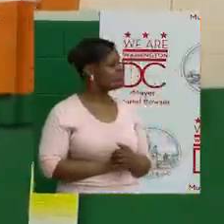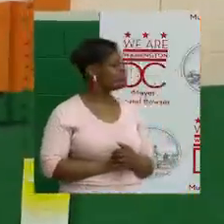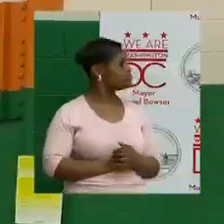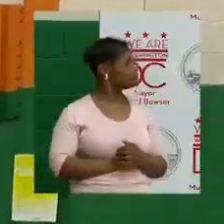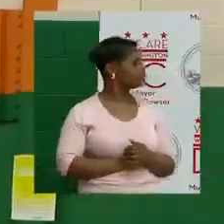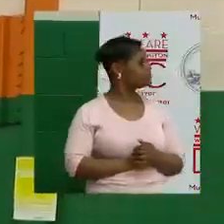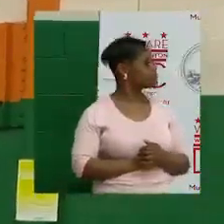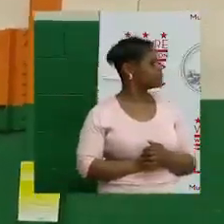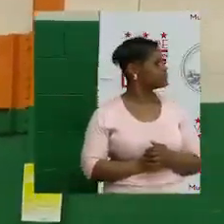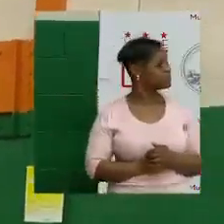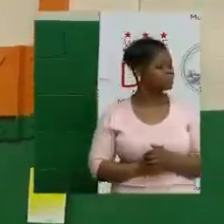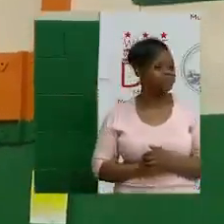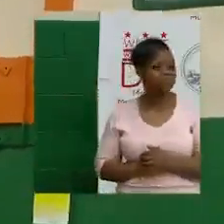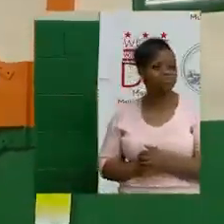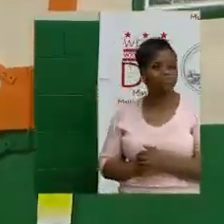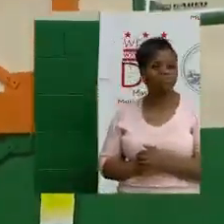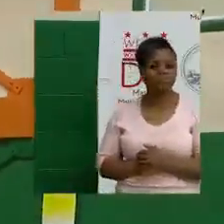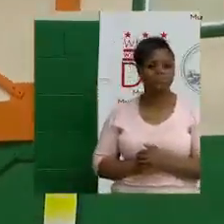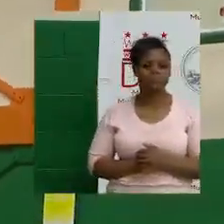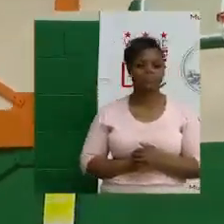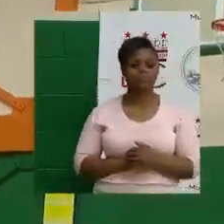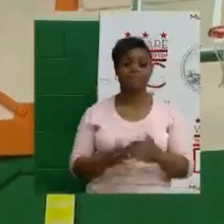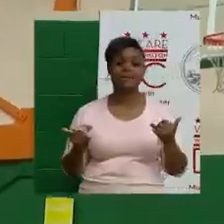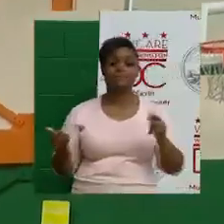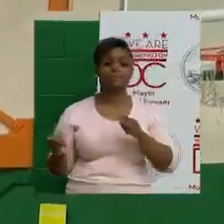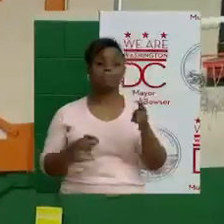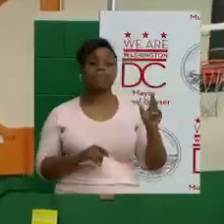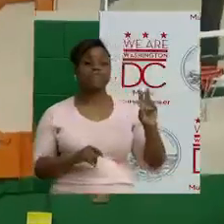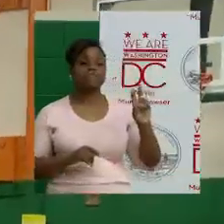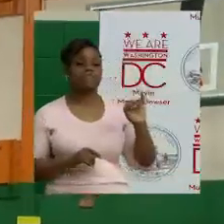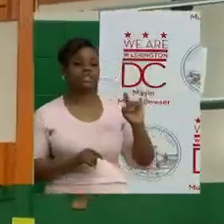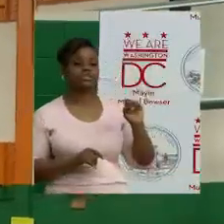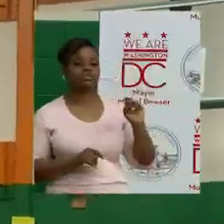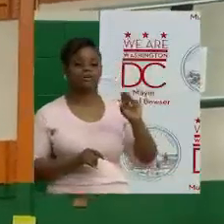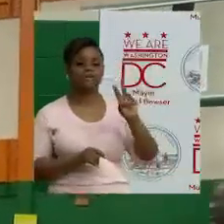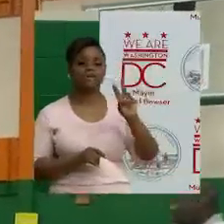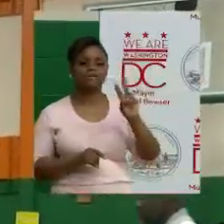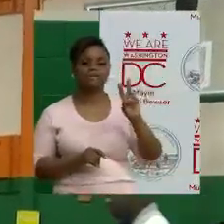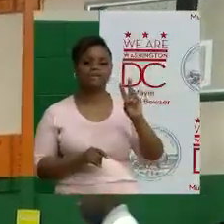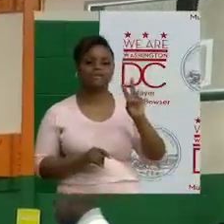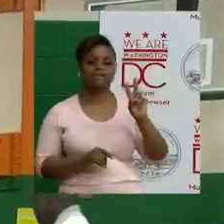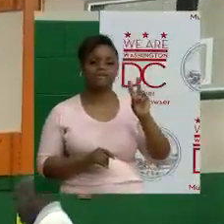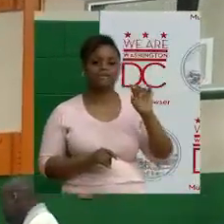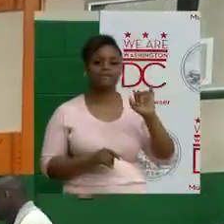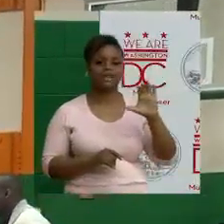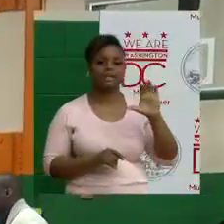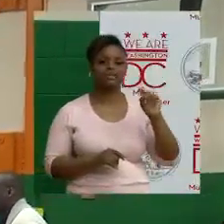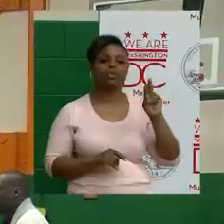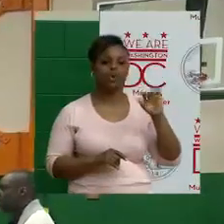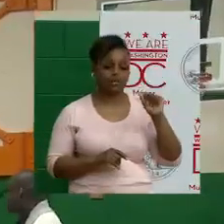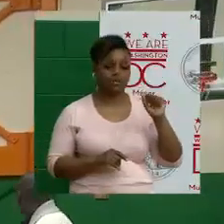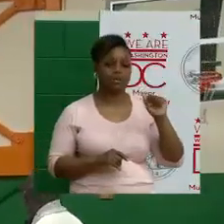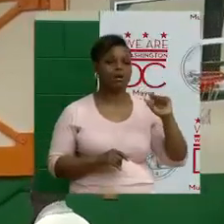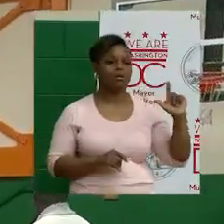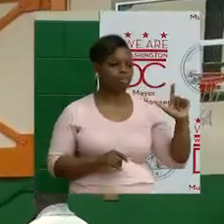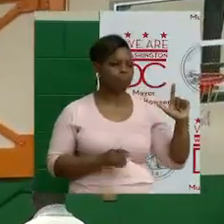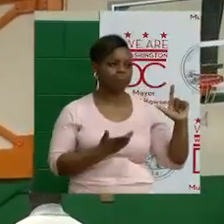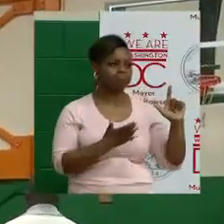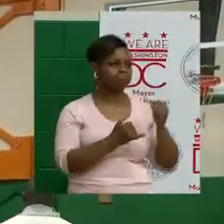Thank you, Deputy Mayor. We will now hear from Victoria Wassmer, who our Director of Agency Operations.